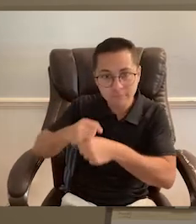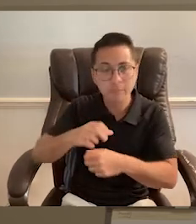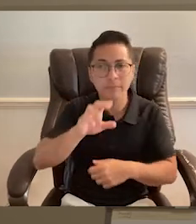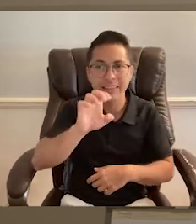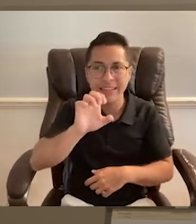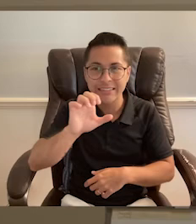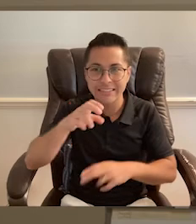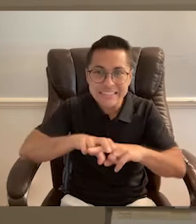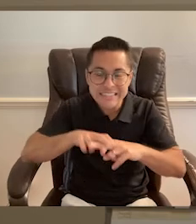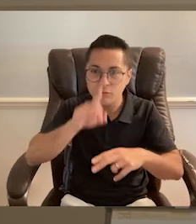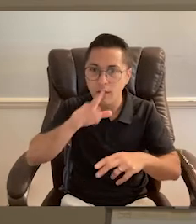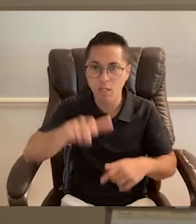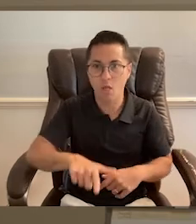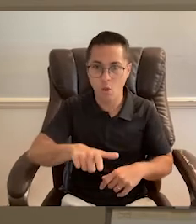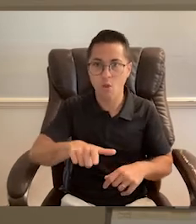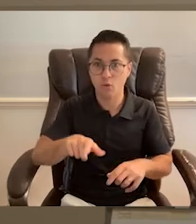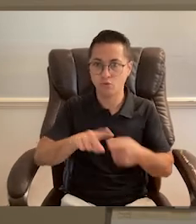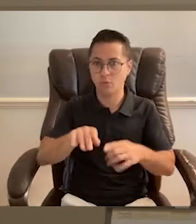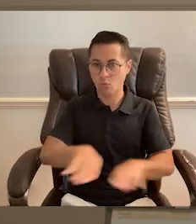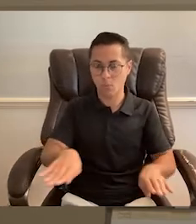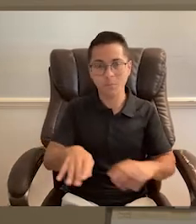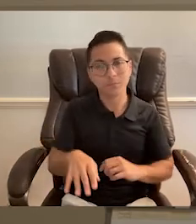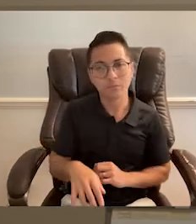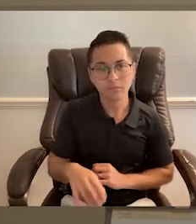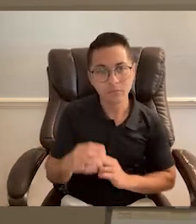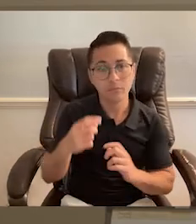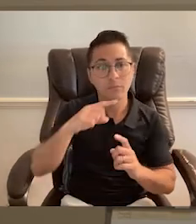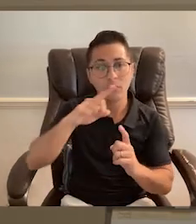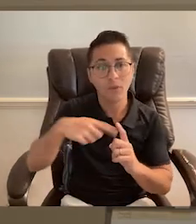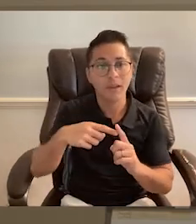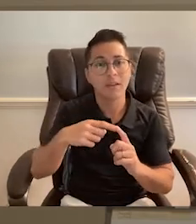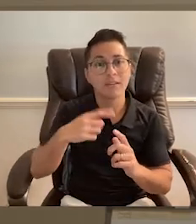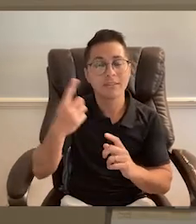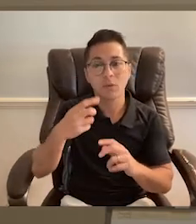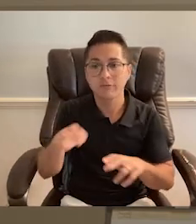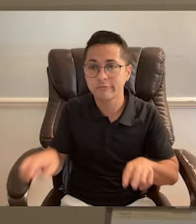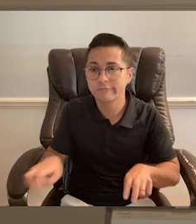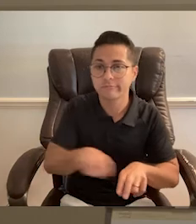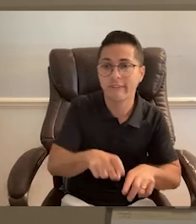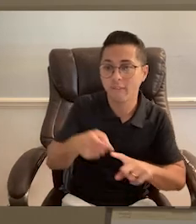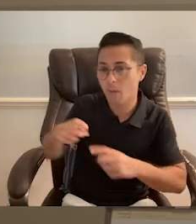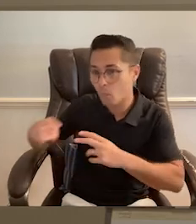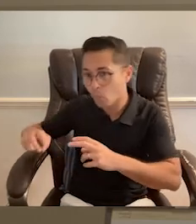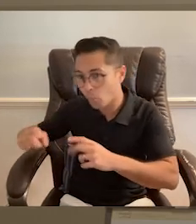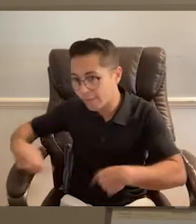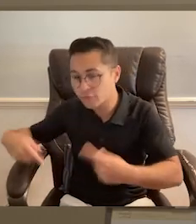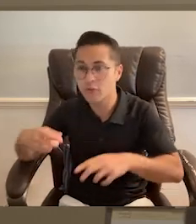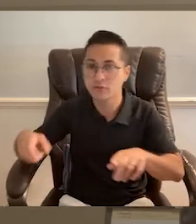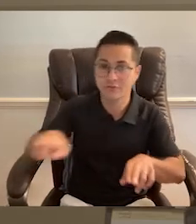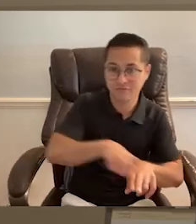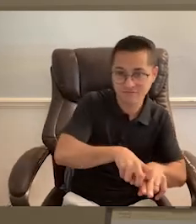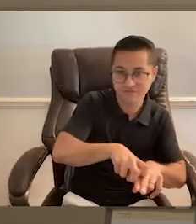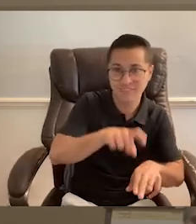in World War II, and get them up the decks. So an elevator was not an option. So